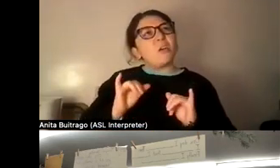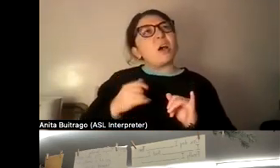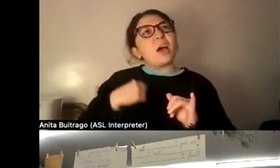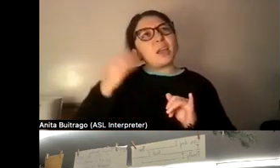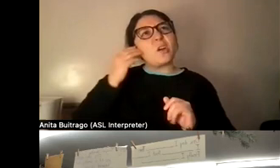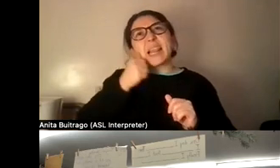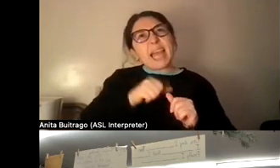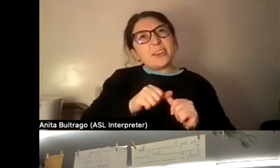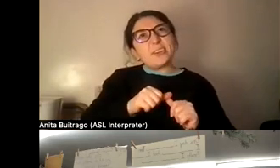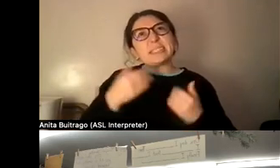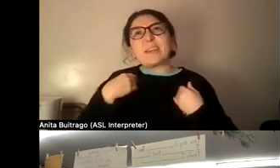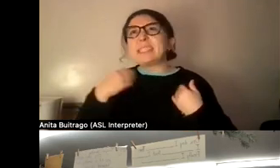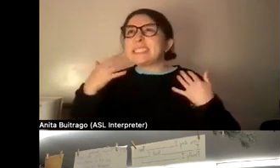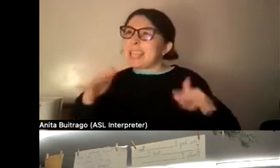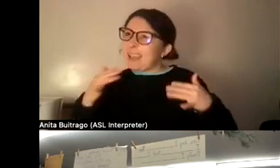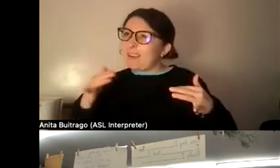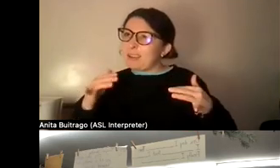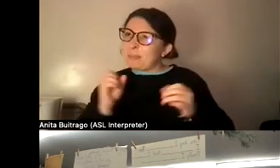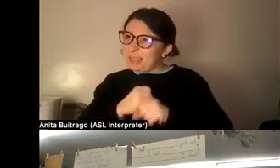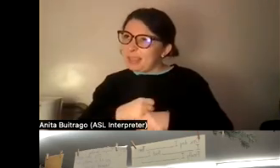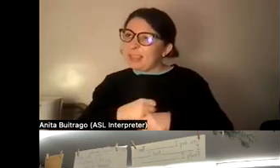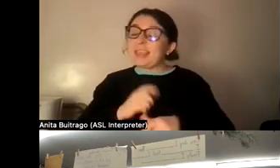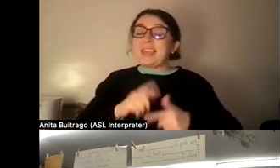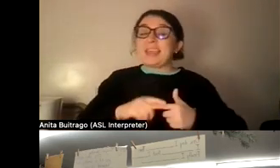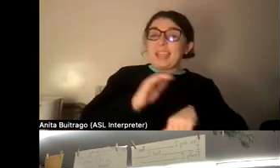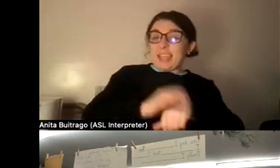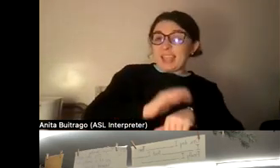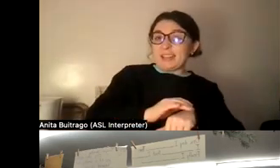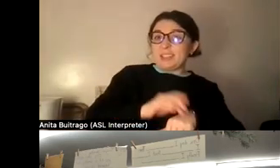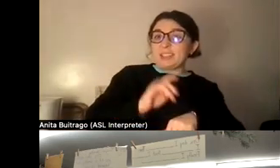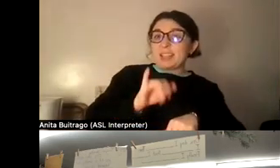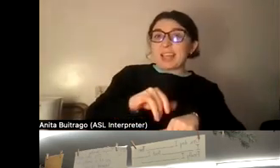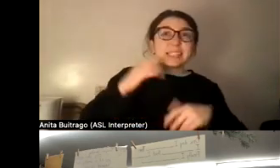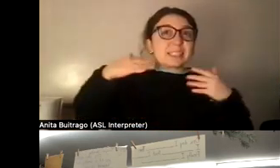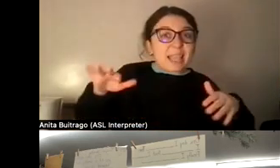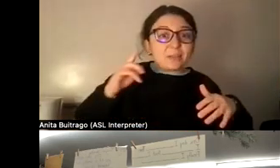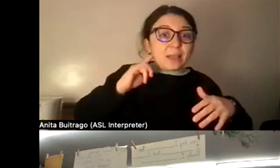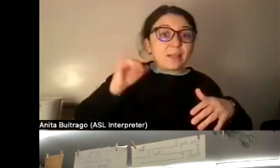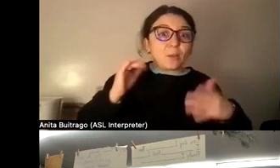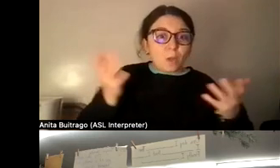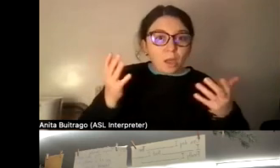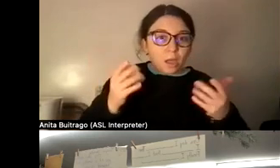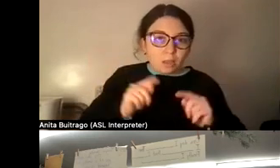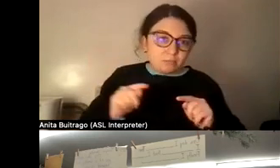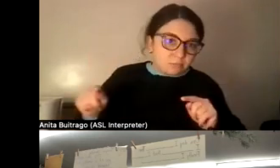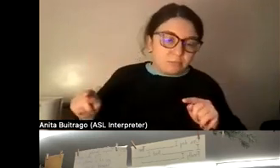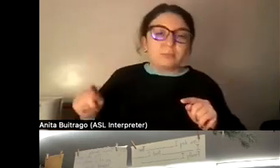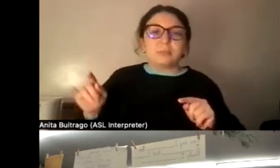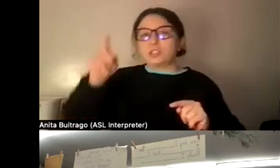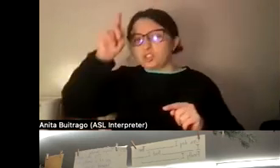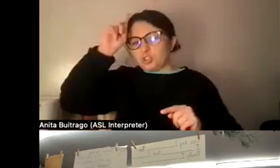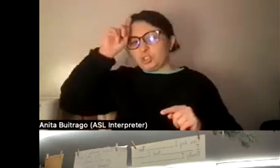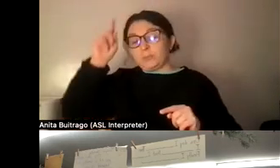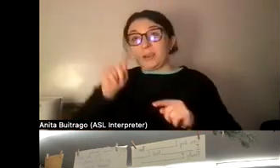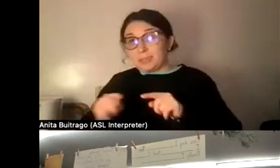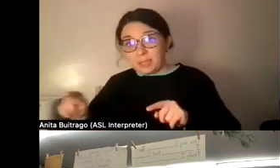a sound, and I know that in English, the sound for this letter is such and such, and in German, it might be something different. So